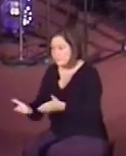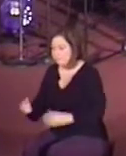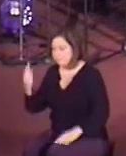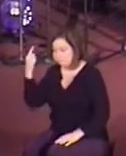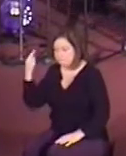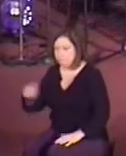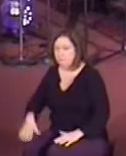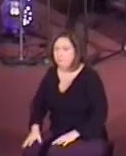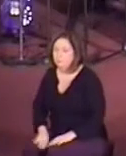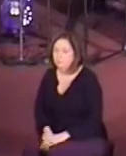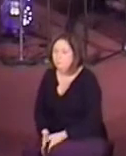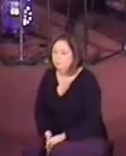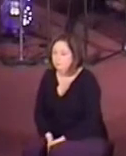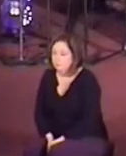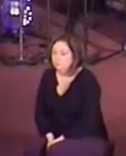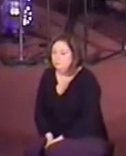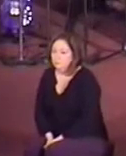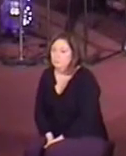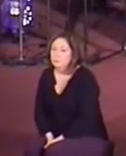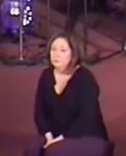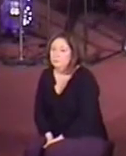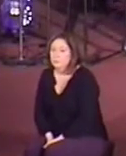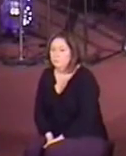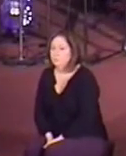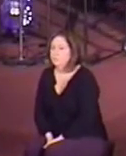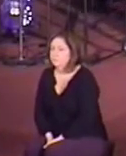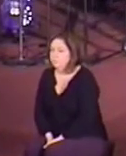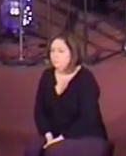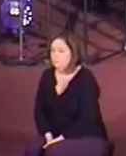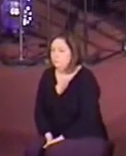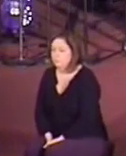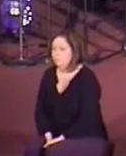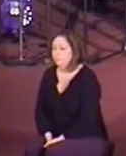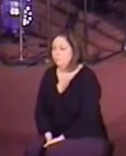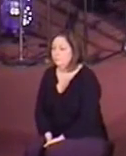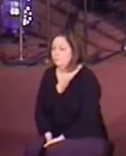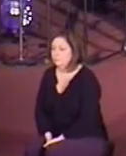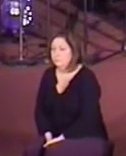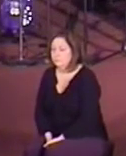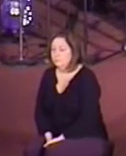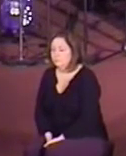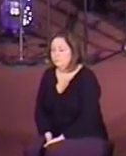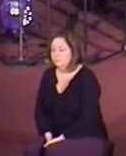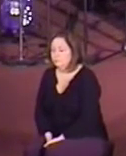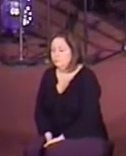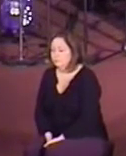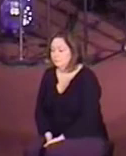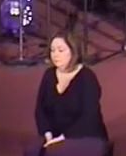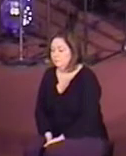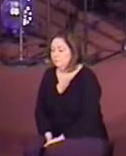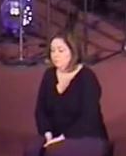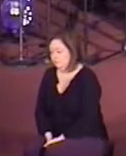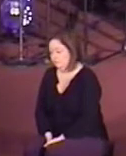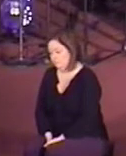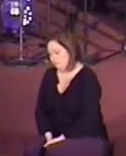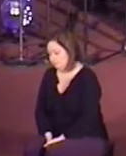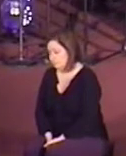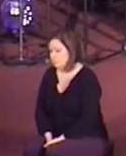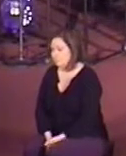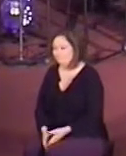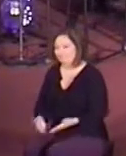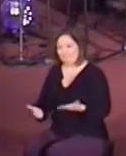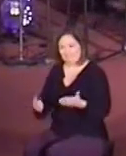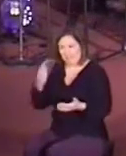Chaldeans, and the soothsayers came in, and I told them the dream, but they did not make known to me its interpretation." You'd have